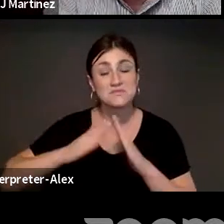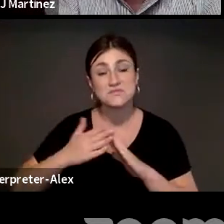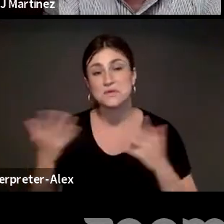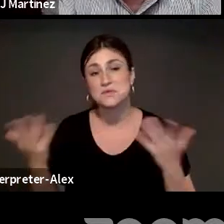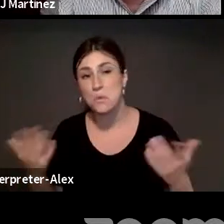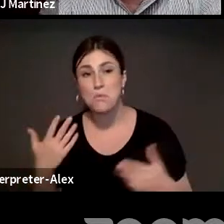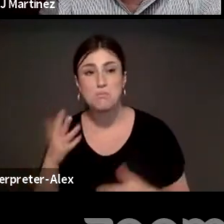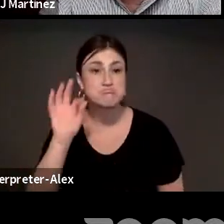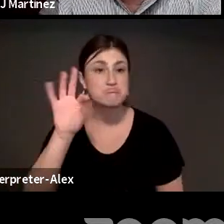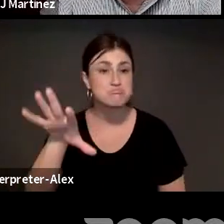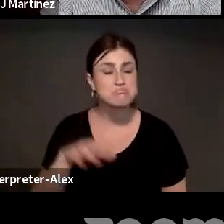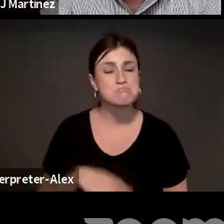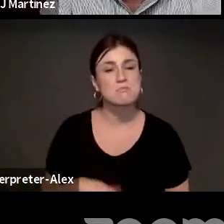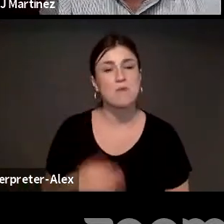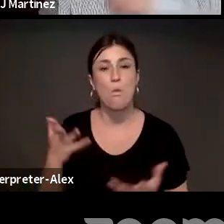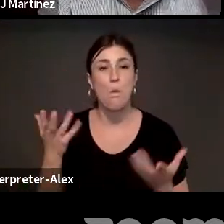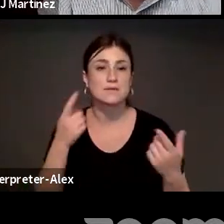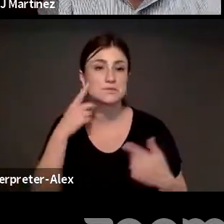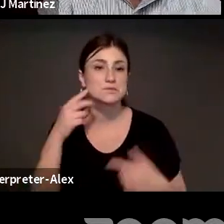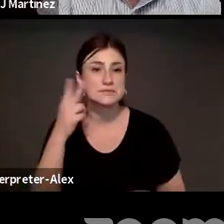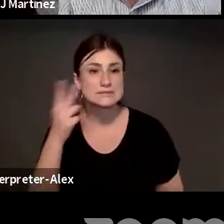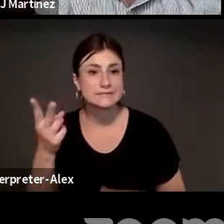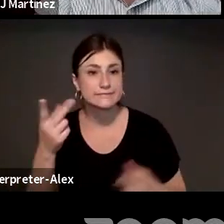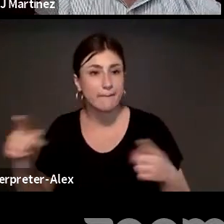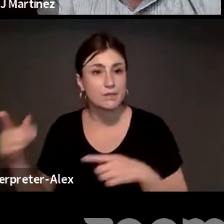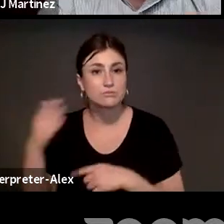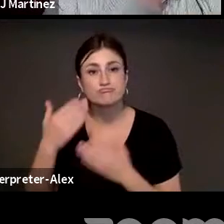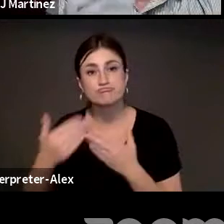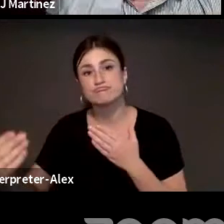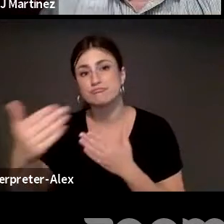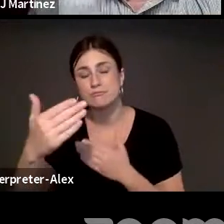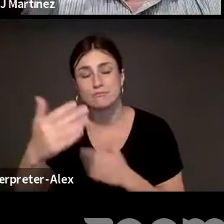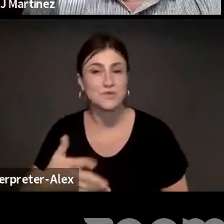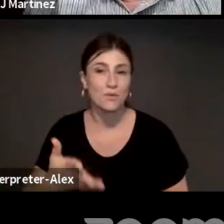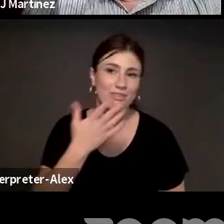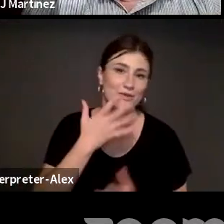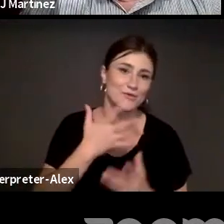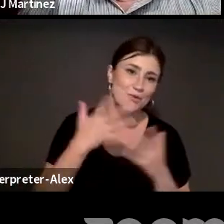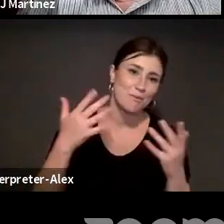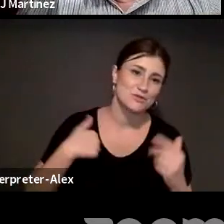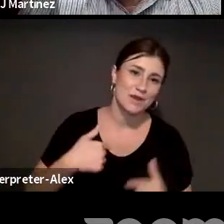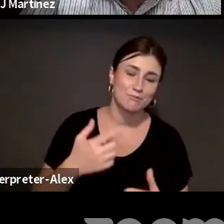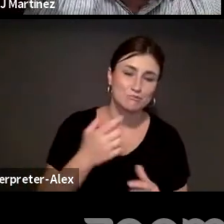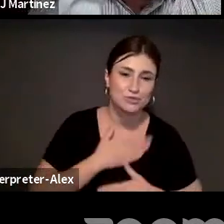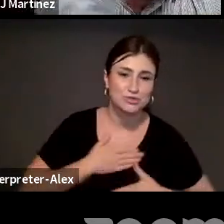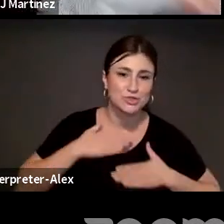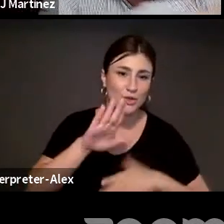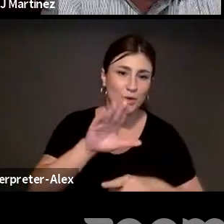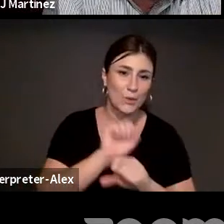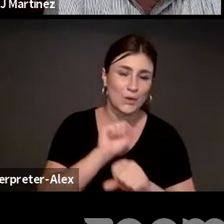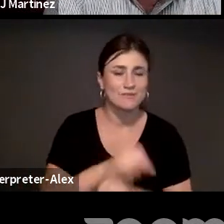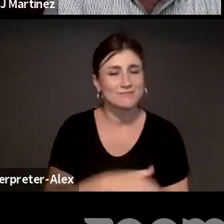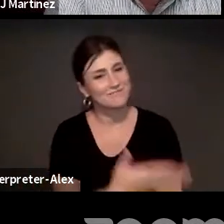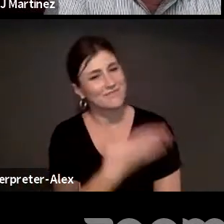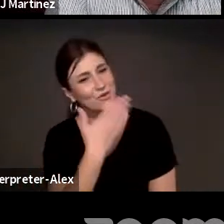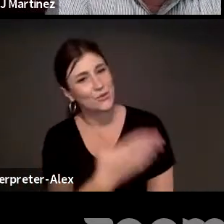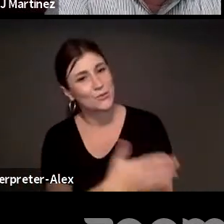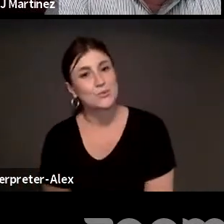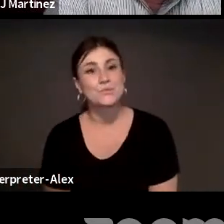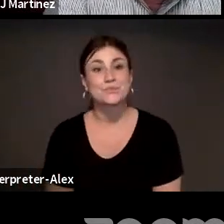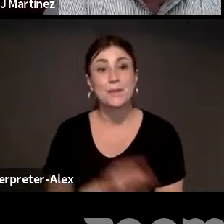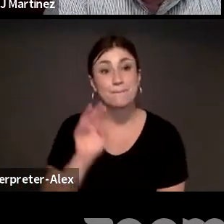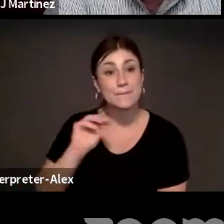certainly appreciate everything that you and your staff are doing. Thank you very much. Thank you. Councilor Manny Martinez. Thank you,